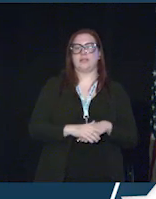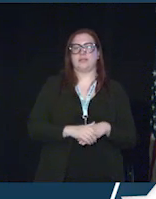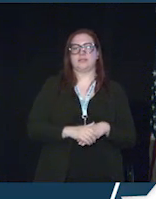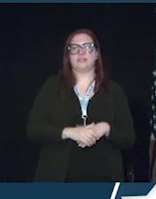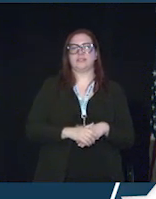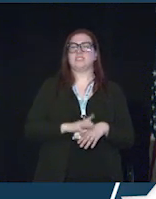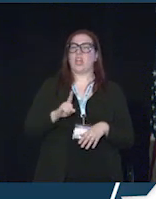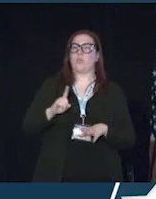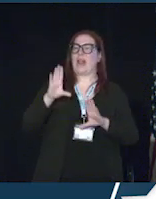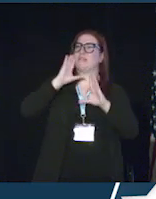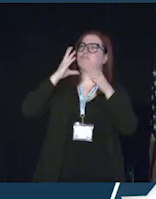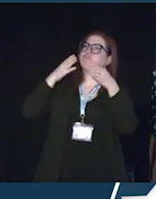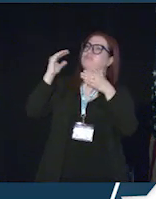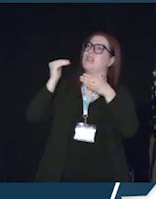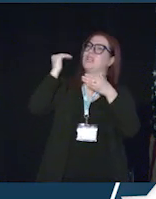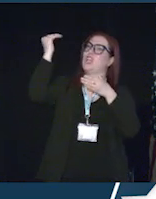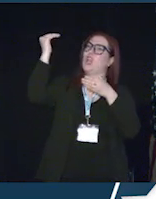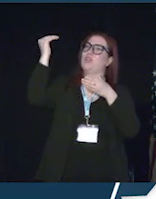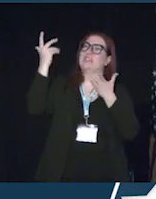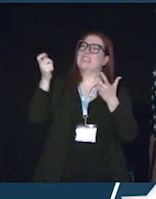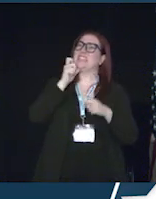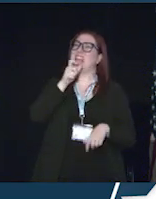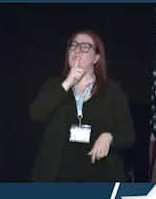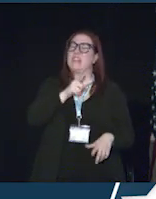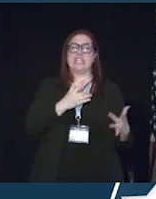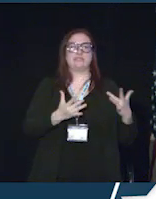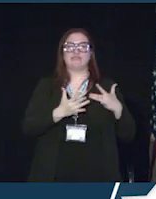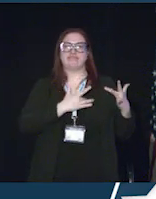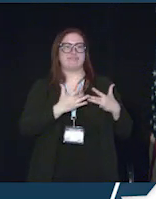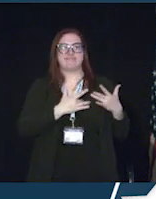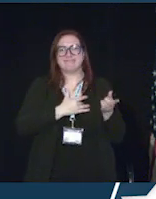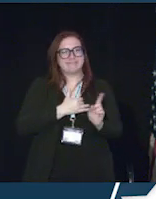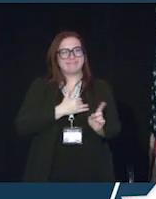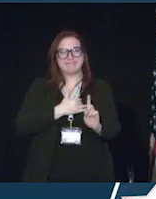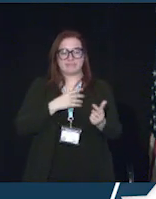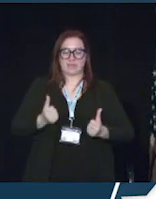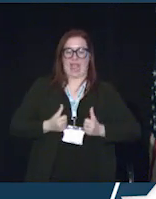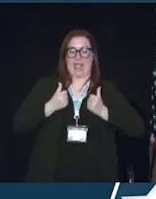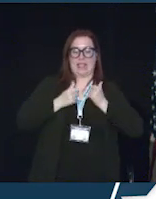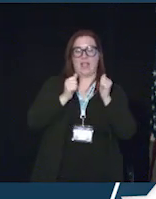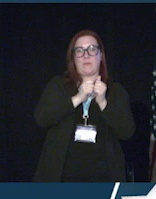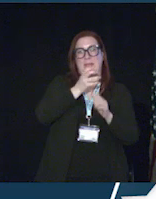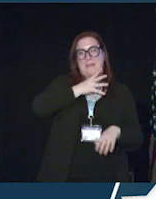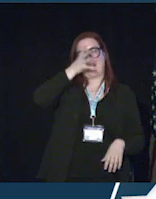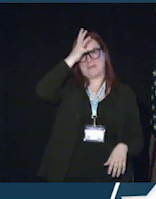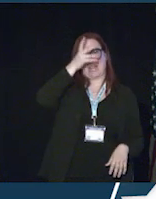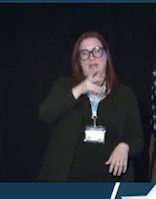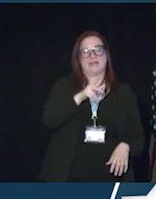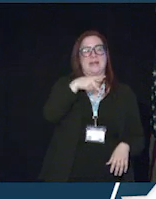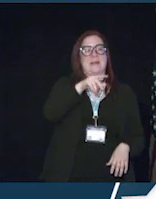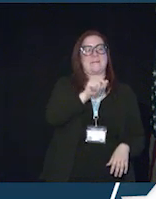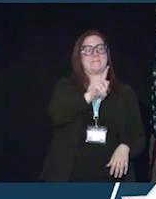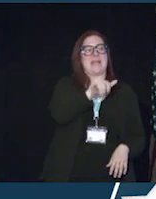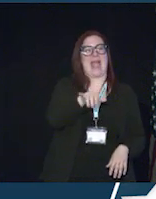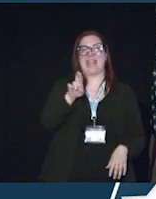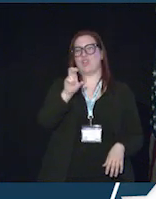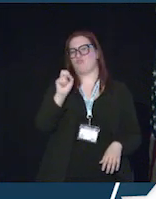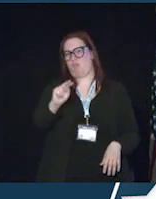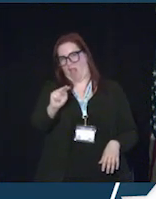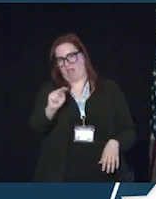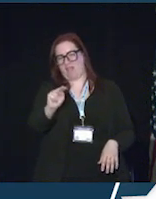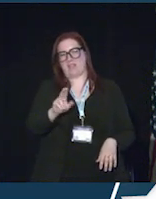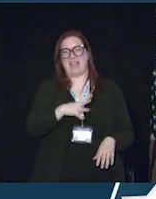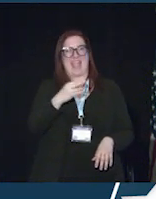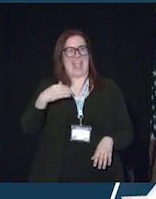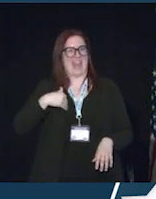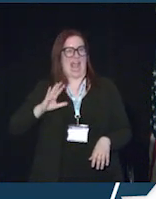adulthood is concerned, well, not are concerned, I lived with my parents, Patty and Mark McEwen, and our